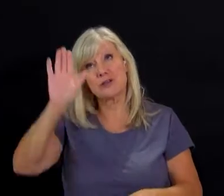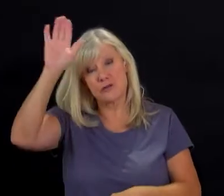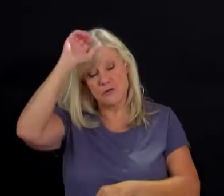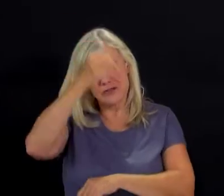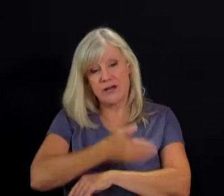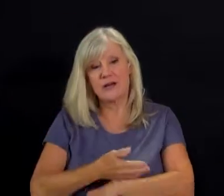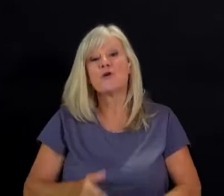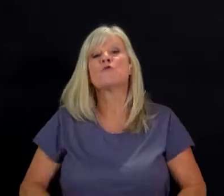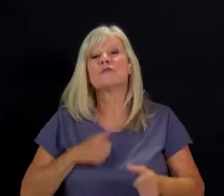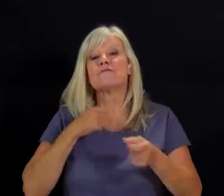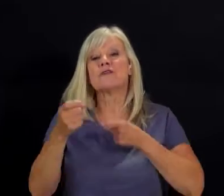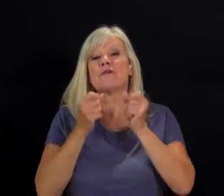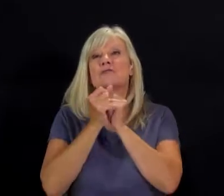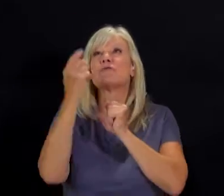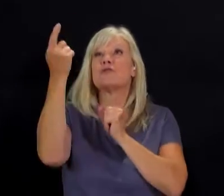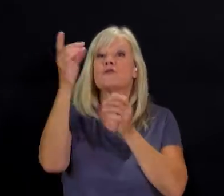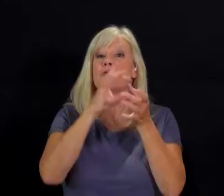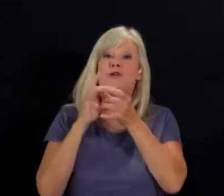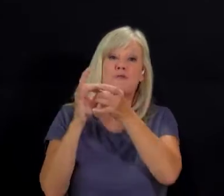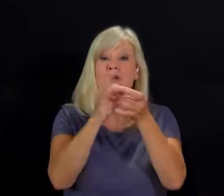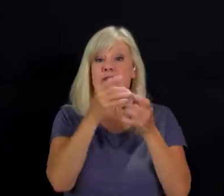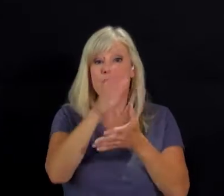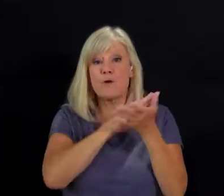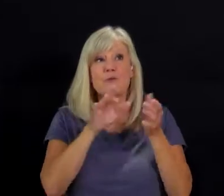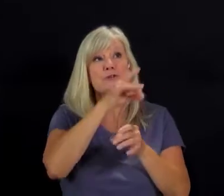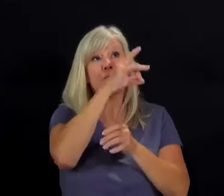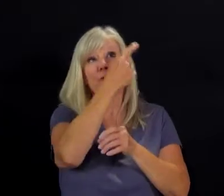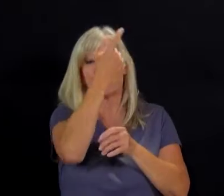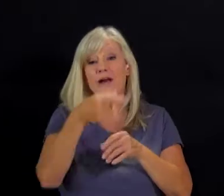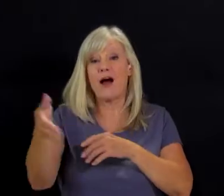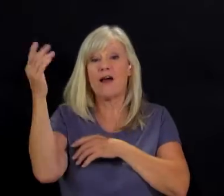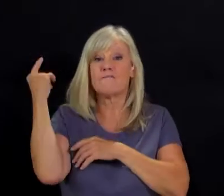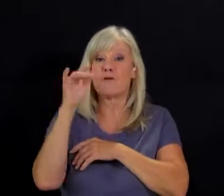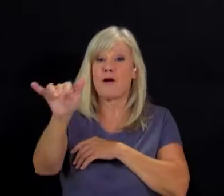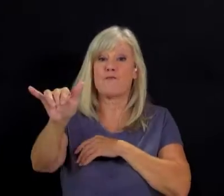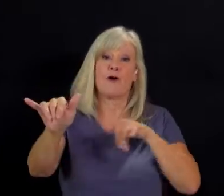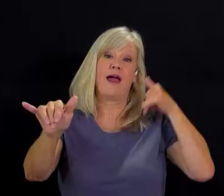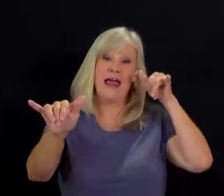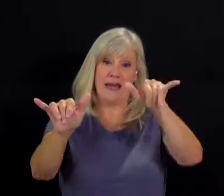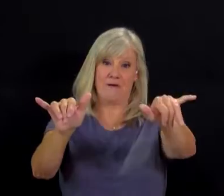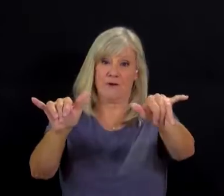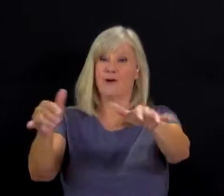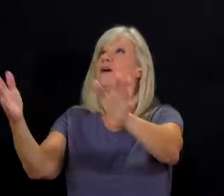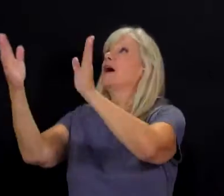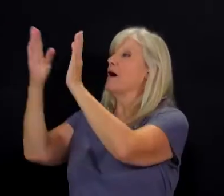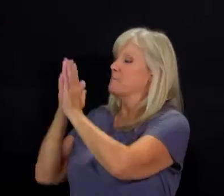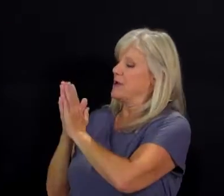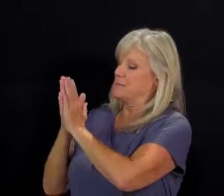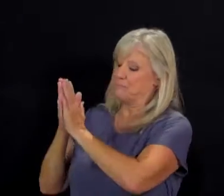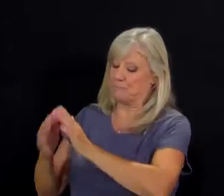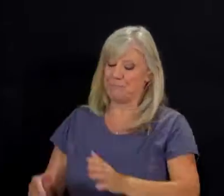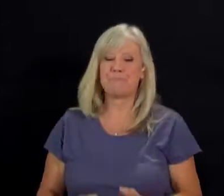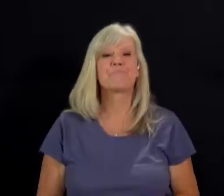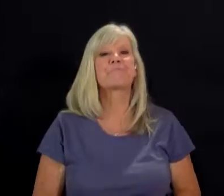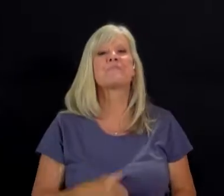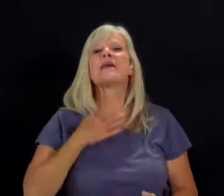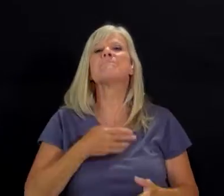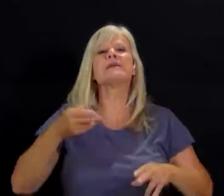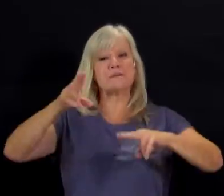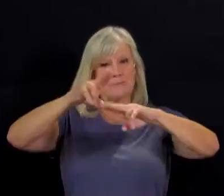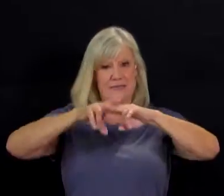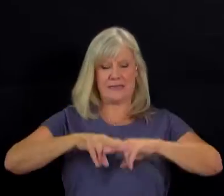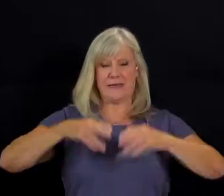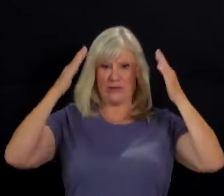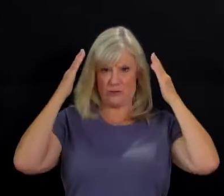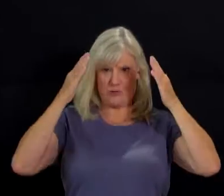you in the unity of the Holy Spirit, one God forever and ever. Amen. And let us be seated to